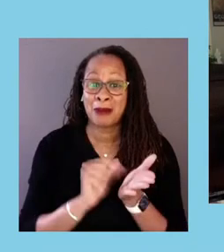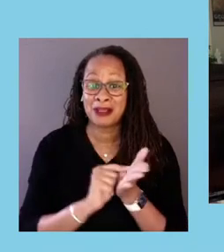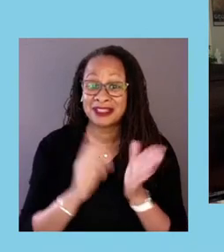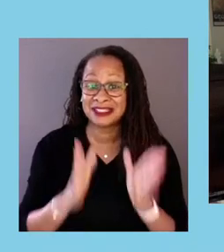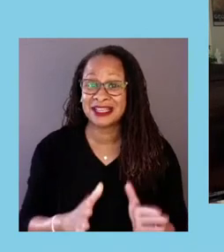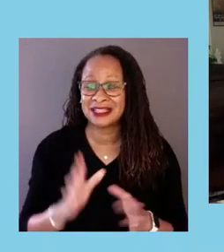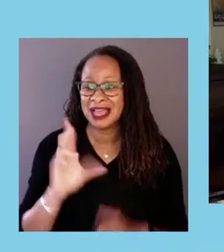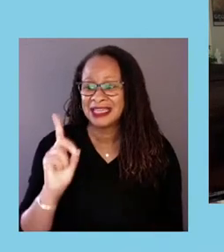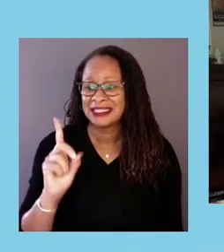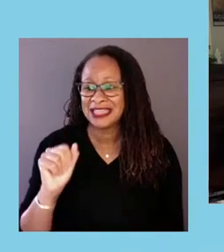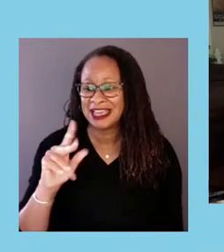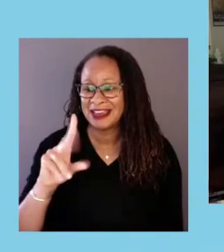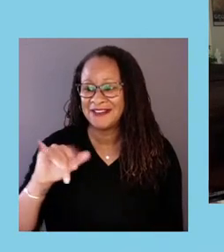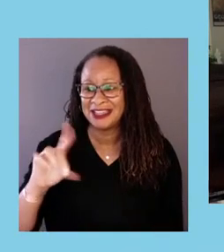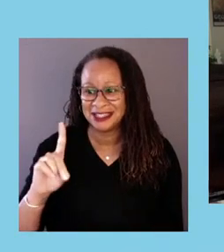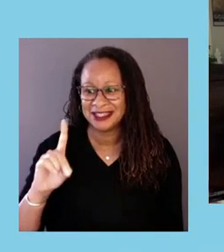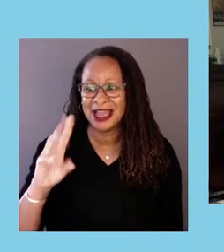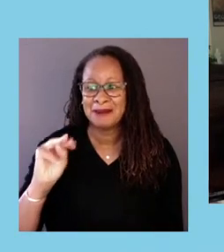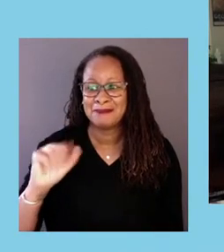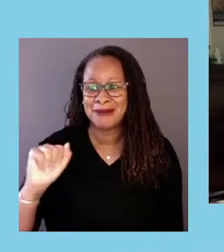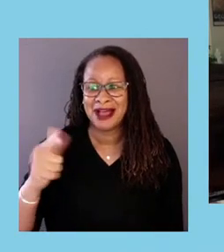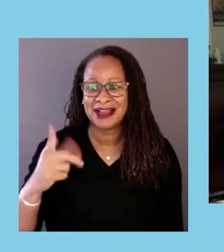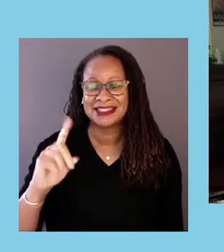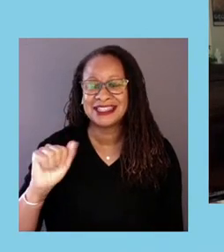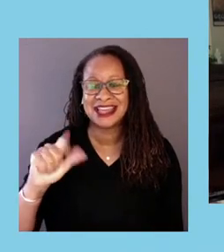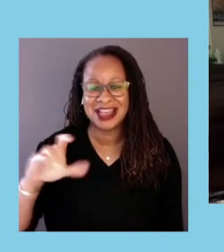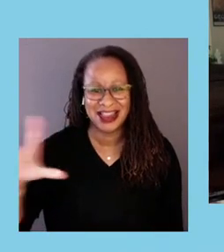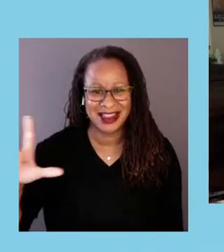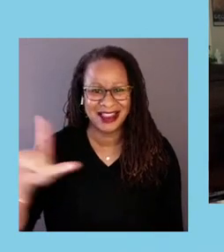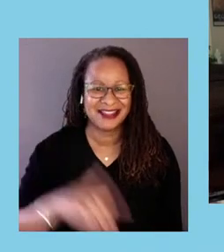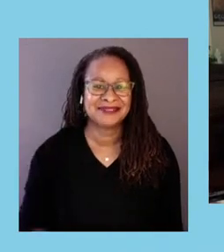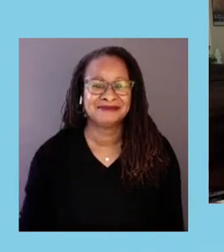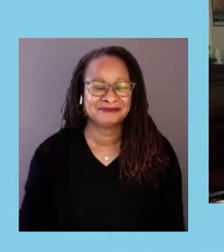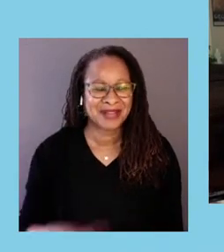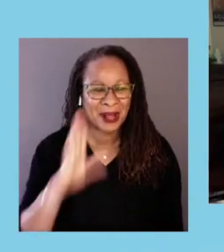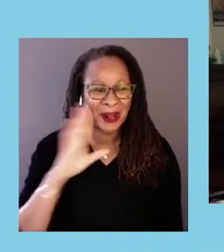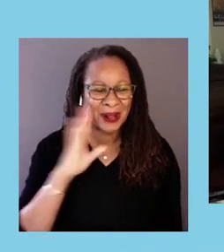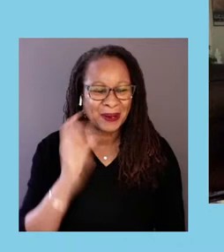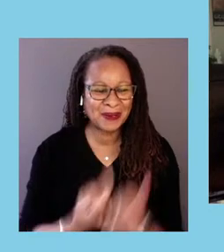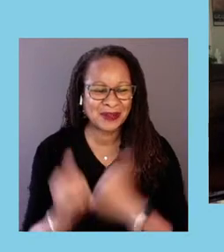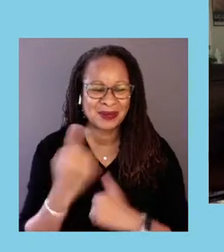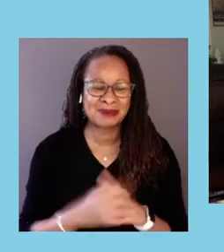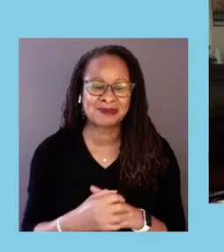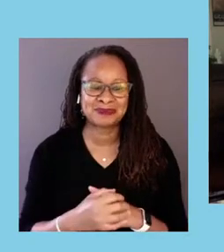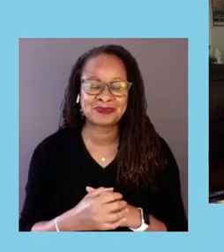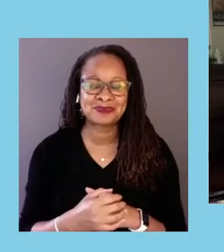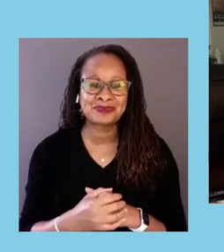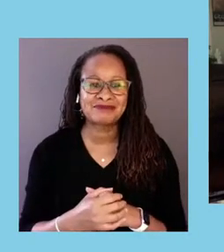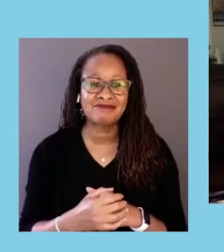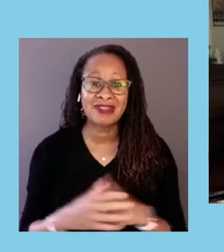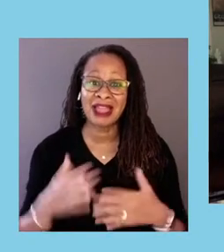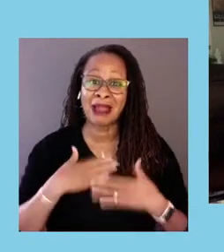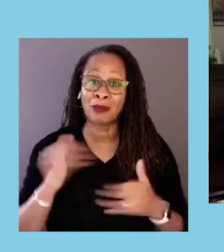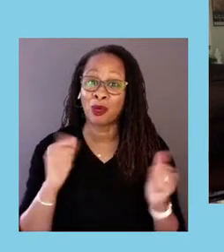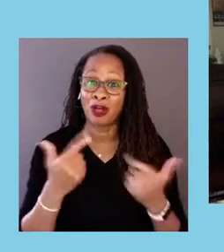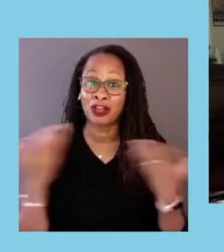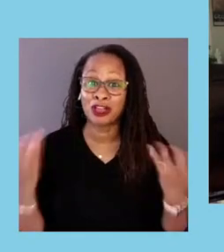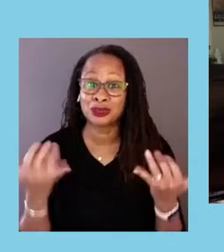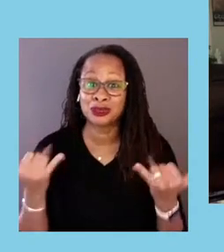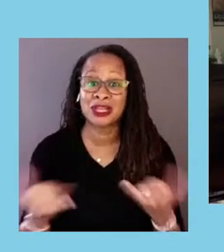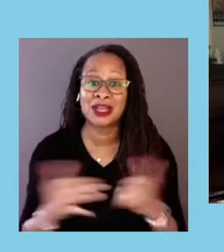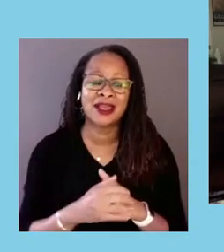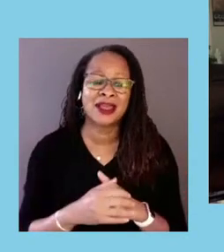Magdiel. Hello, David. Hello, Clayton. Hey, everybody. Ah, so glad everyone's here. It's always good to just kind of be